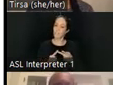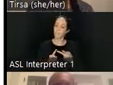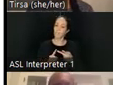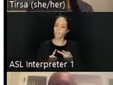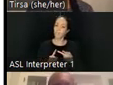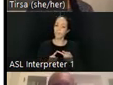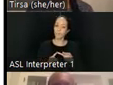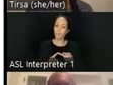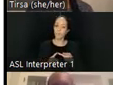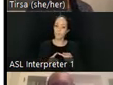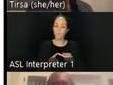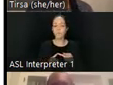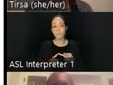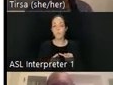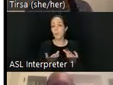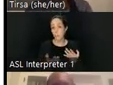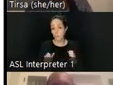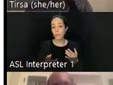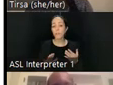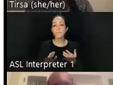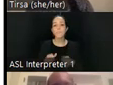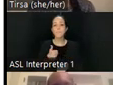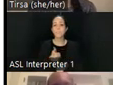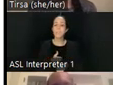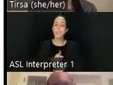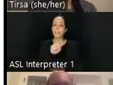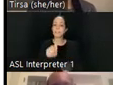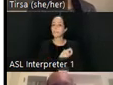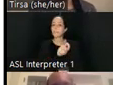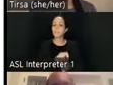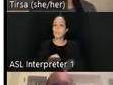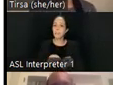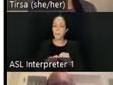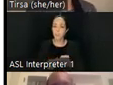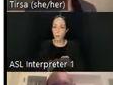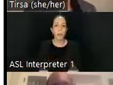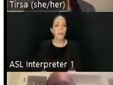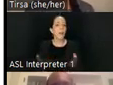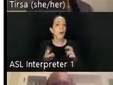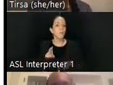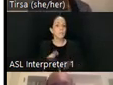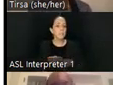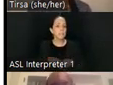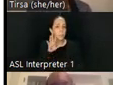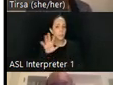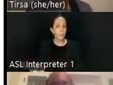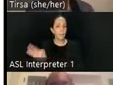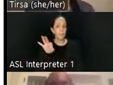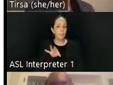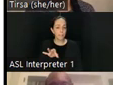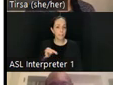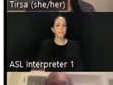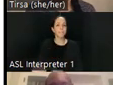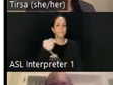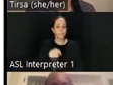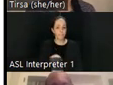having like a hard number of saying like X percentage of the board or X number of seats are going to be filled by people from